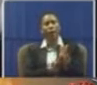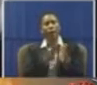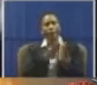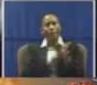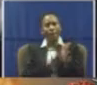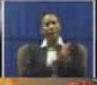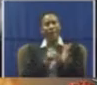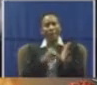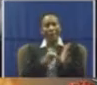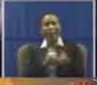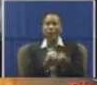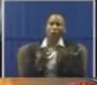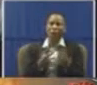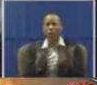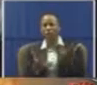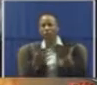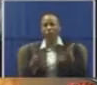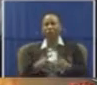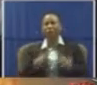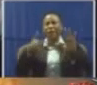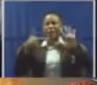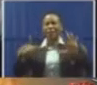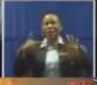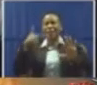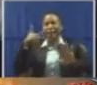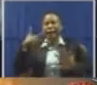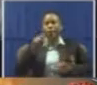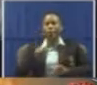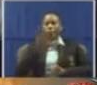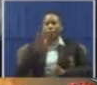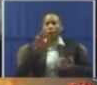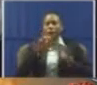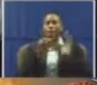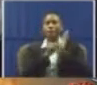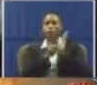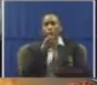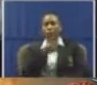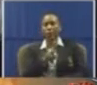costed at an estimated 78.5 million rands.